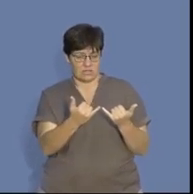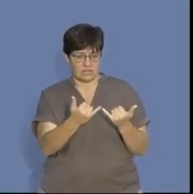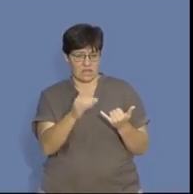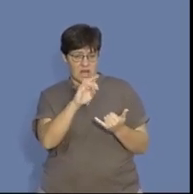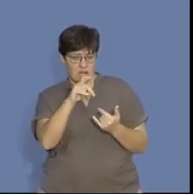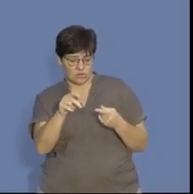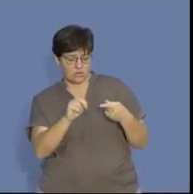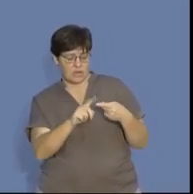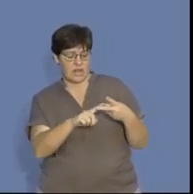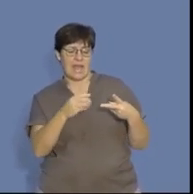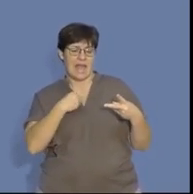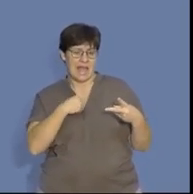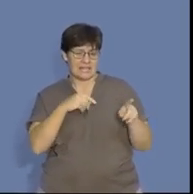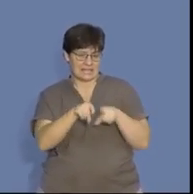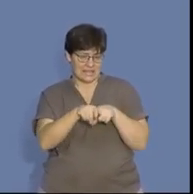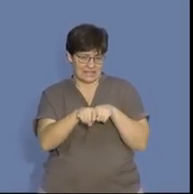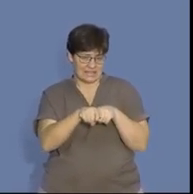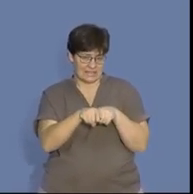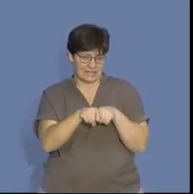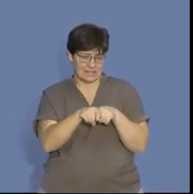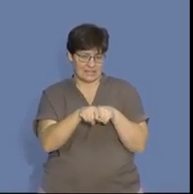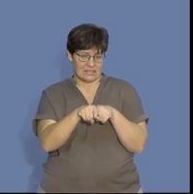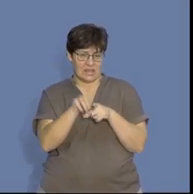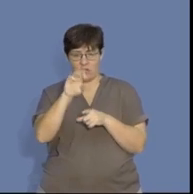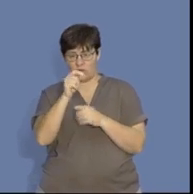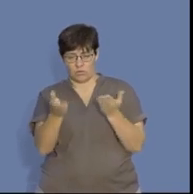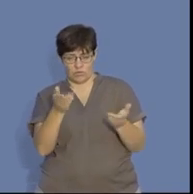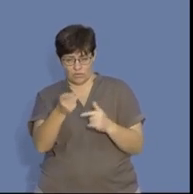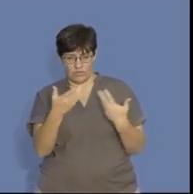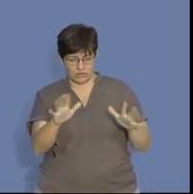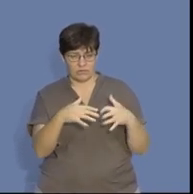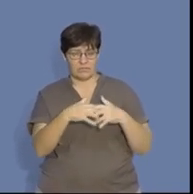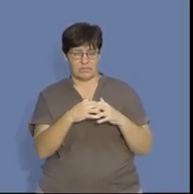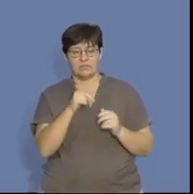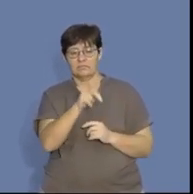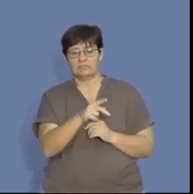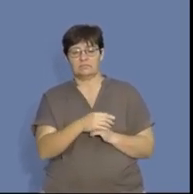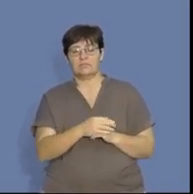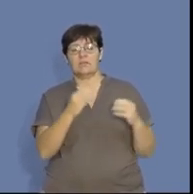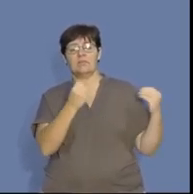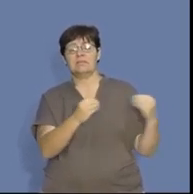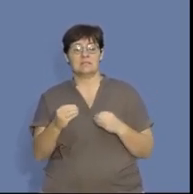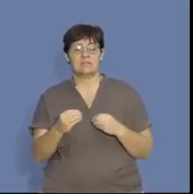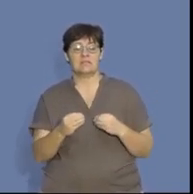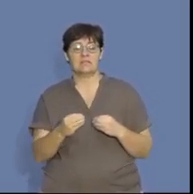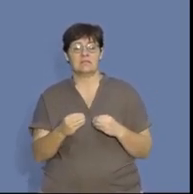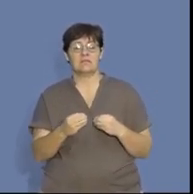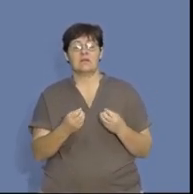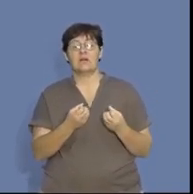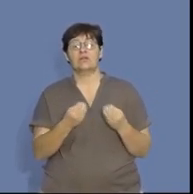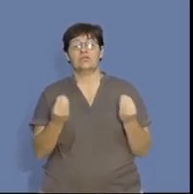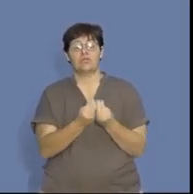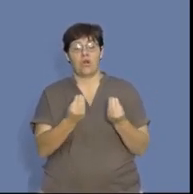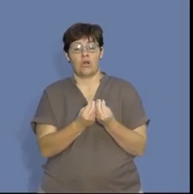the asset test ratio, and in our previous question, we established that the business is keeping too much